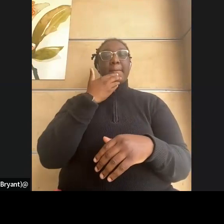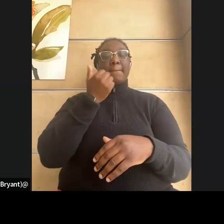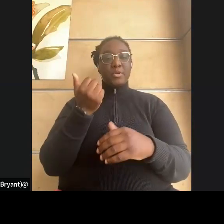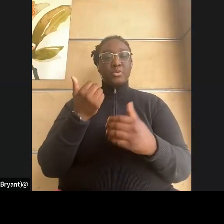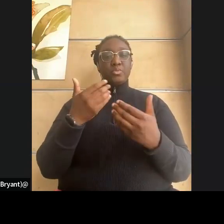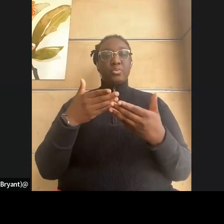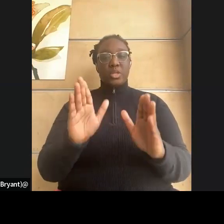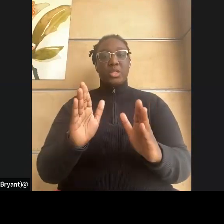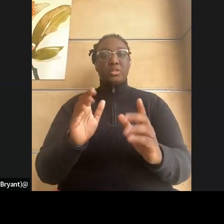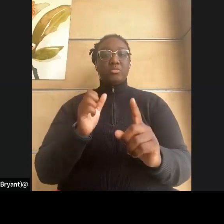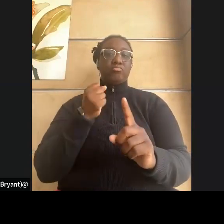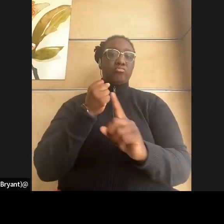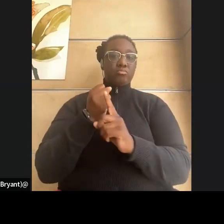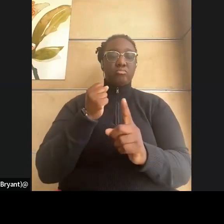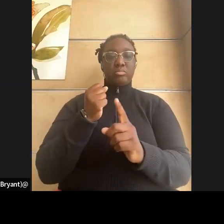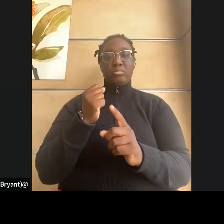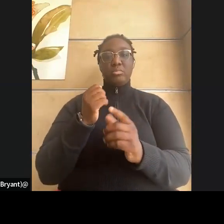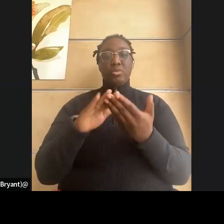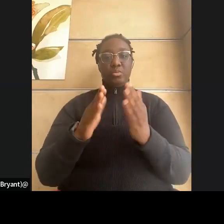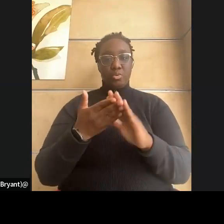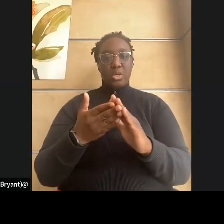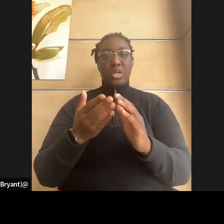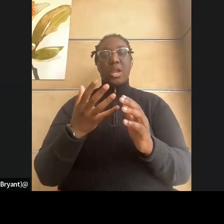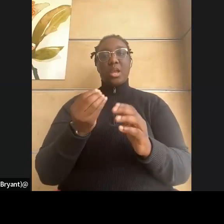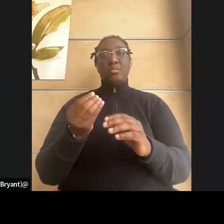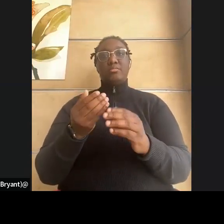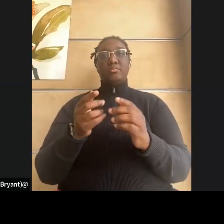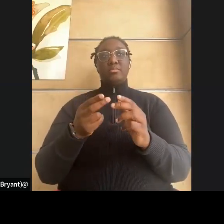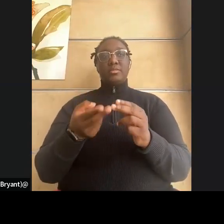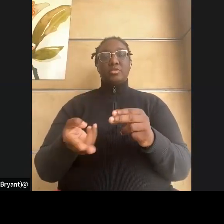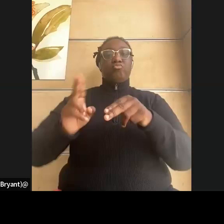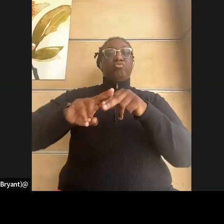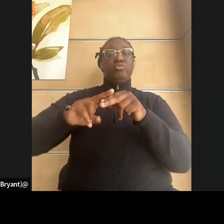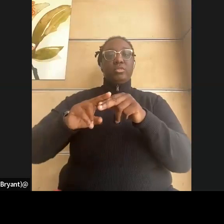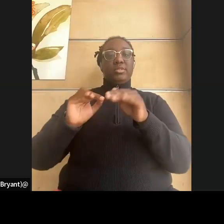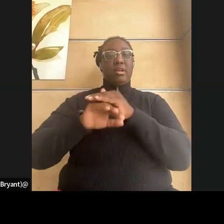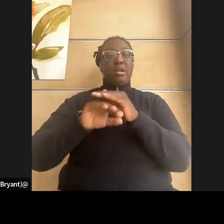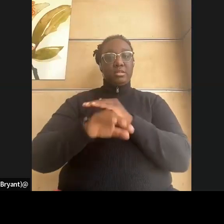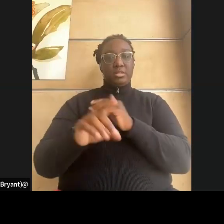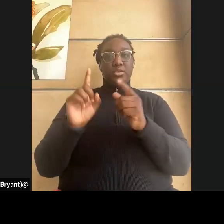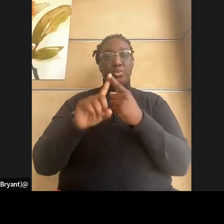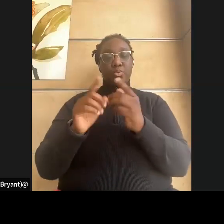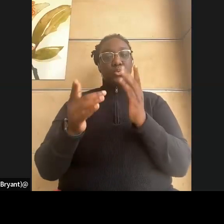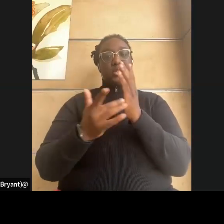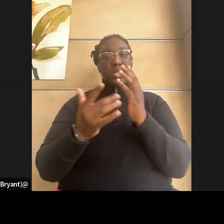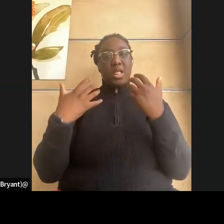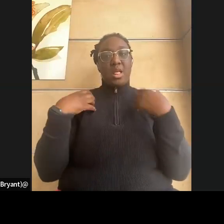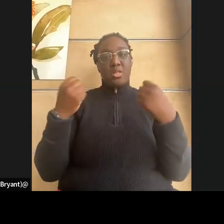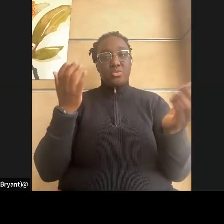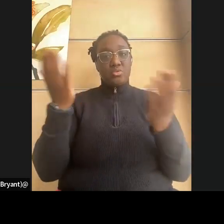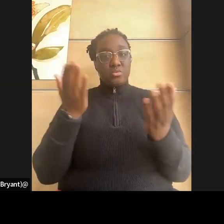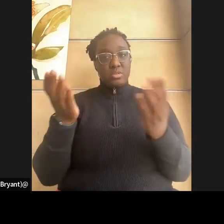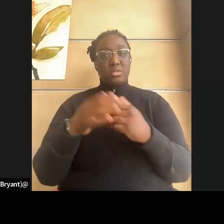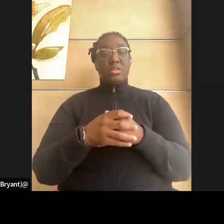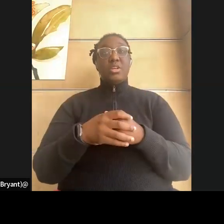and increase access and understanding of how to access telehealth services. So this, of course, will